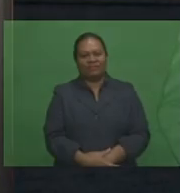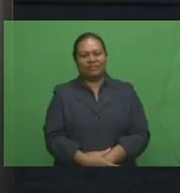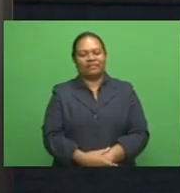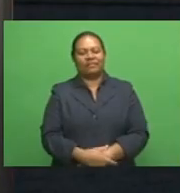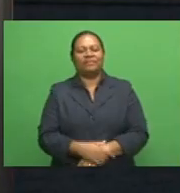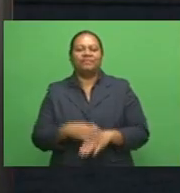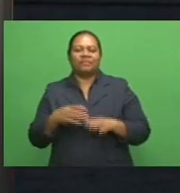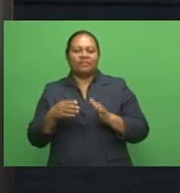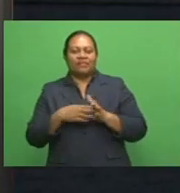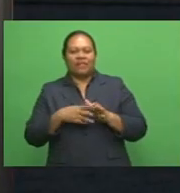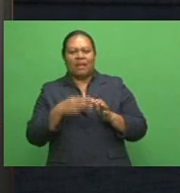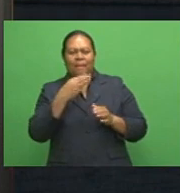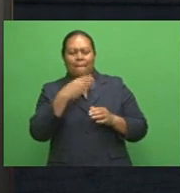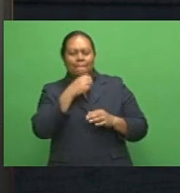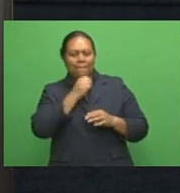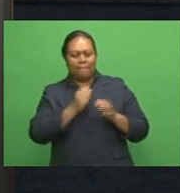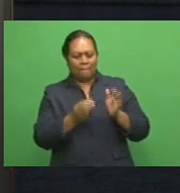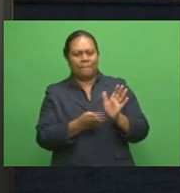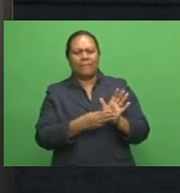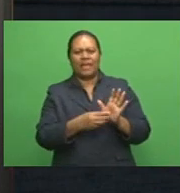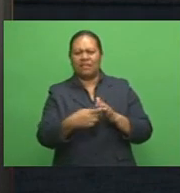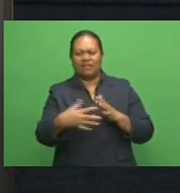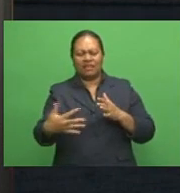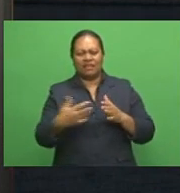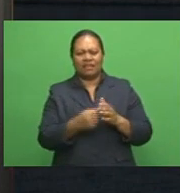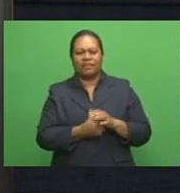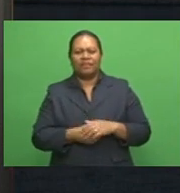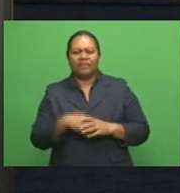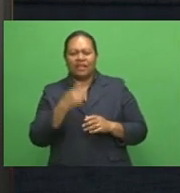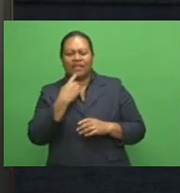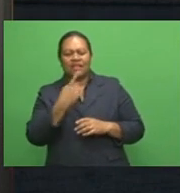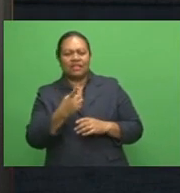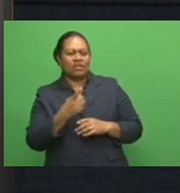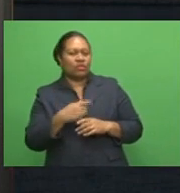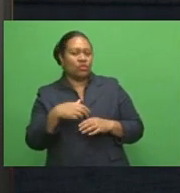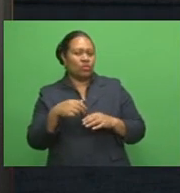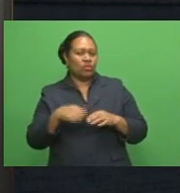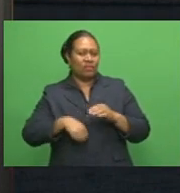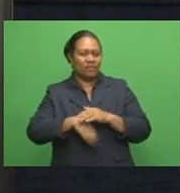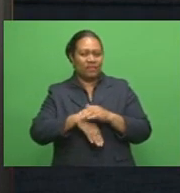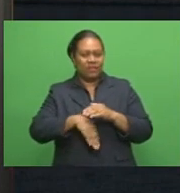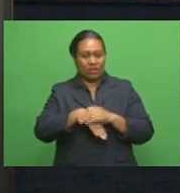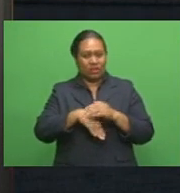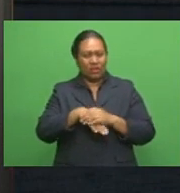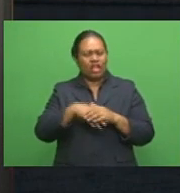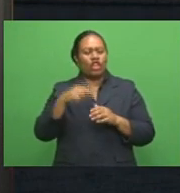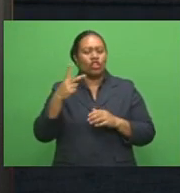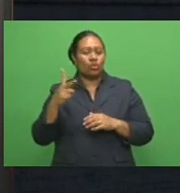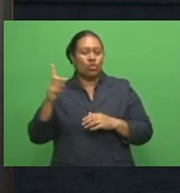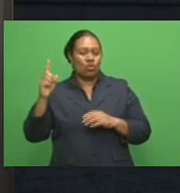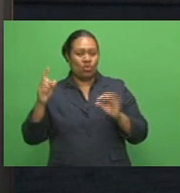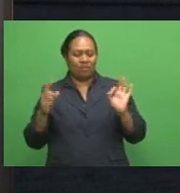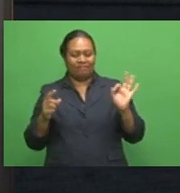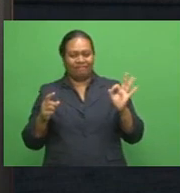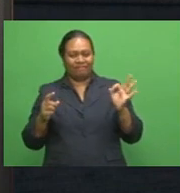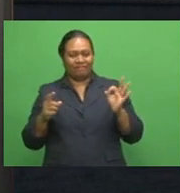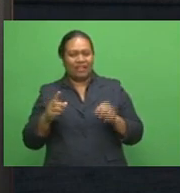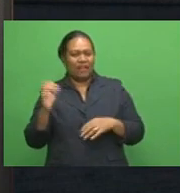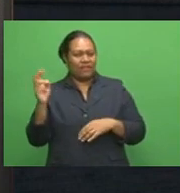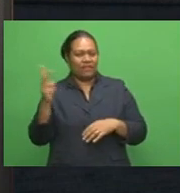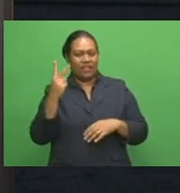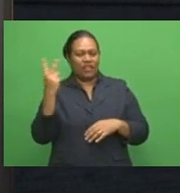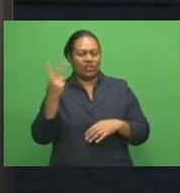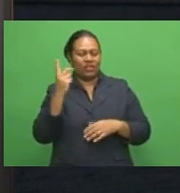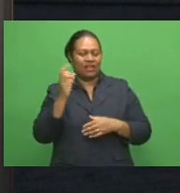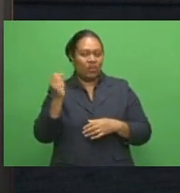Manchester United secured a place in the Champions League at the expense of Leicester City with a 2-0 victory this morning. United needed a point